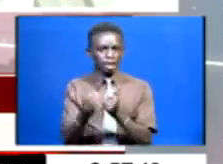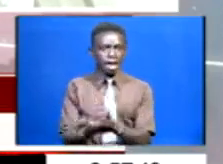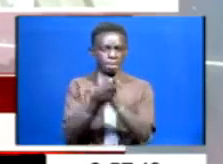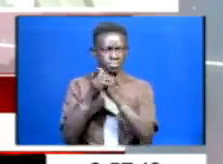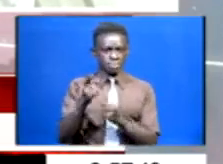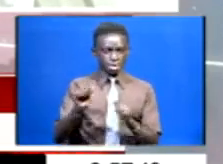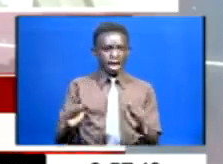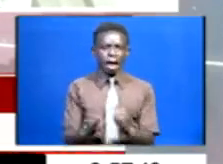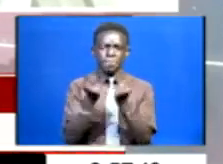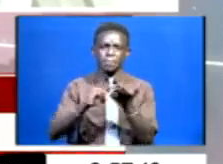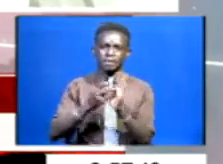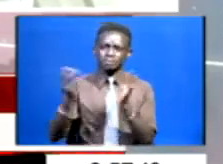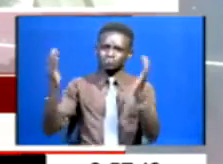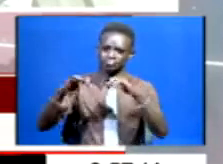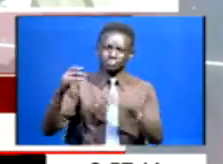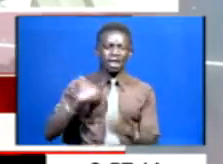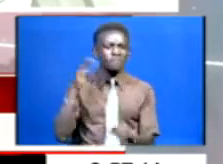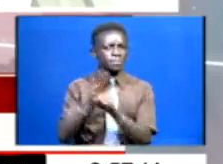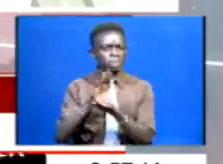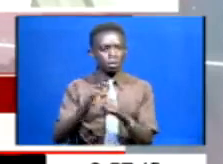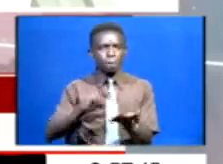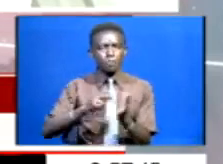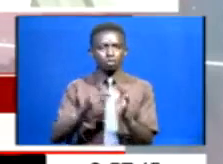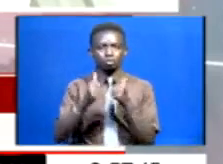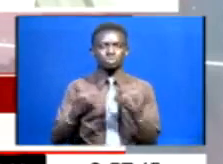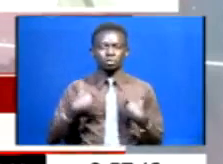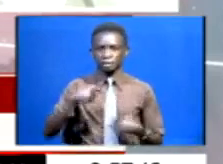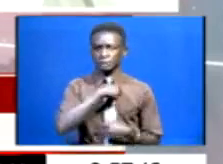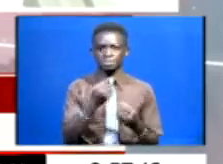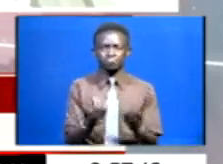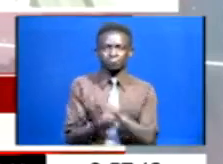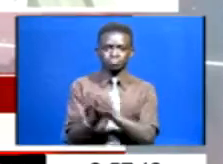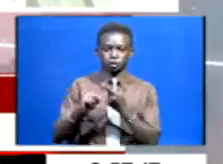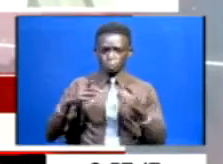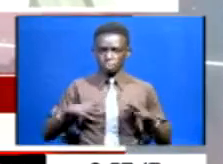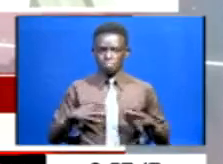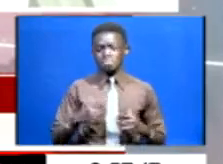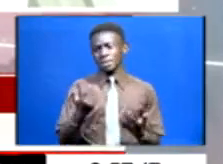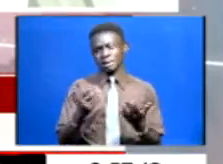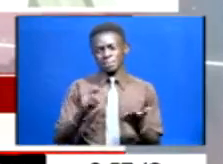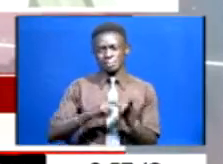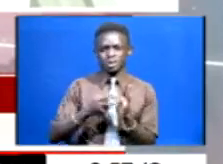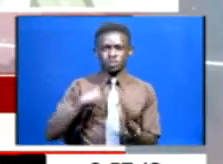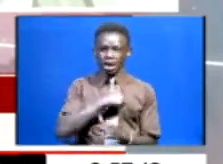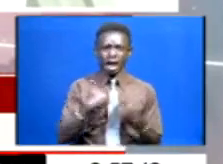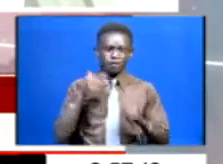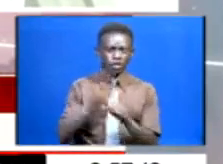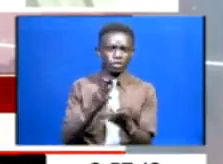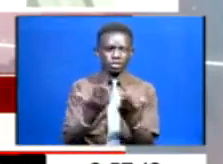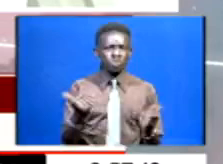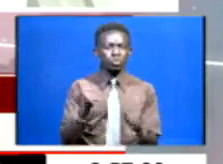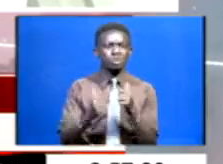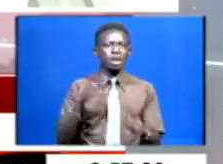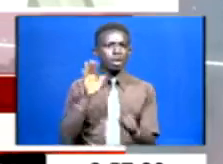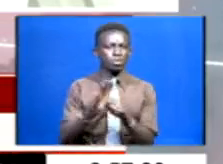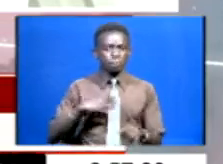that time, there were so many projects that were told to people. Actually, it is like we have a lot of things that most people do not know. So there were so many projects